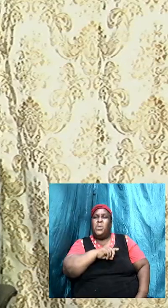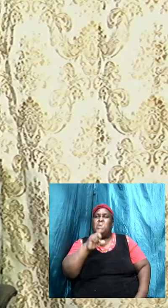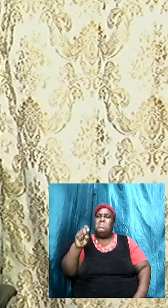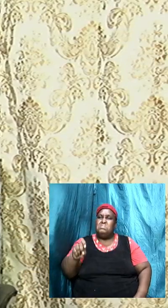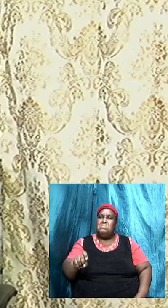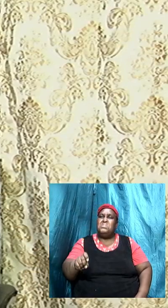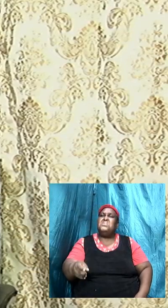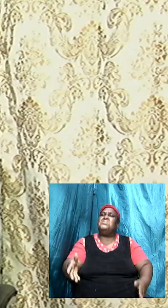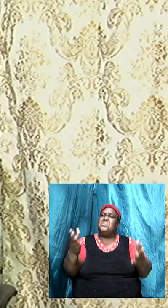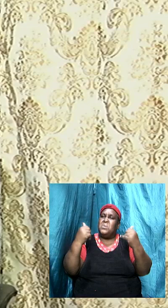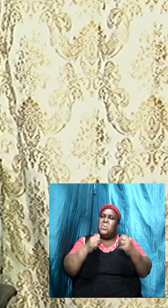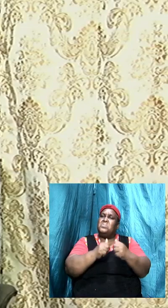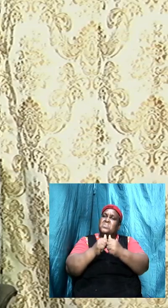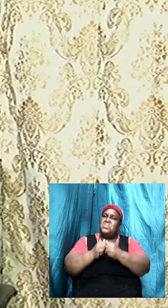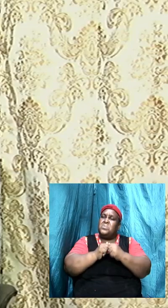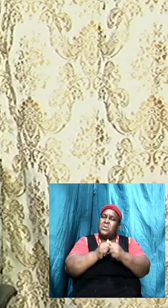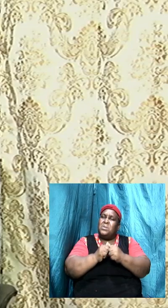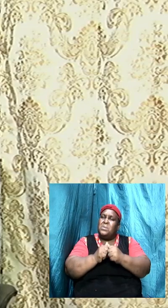together